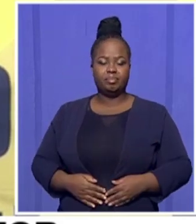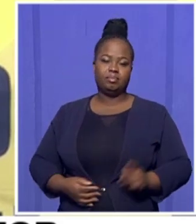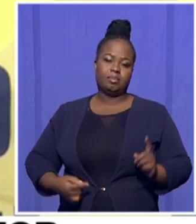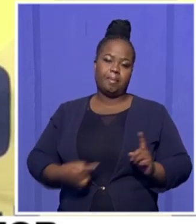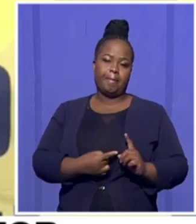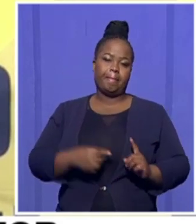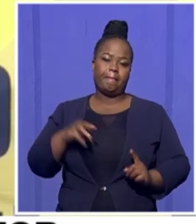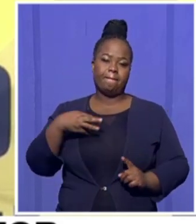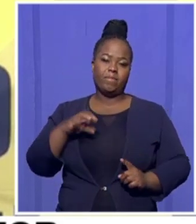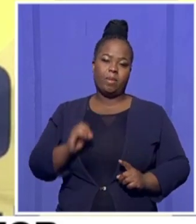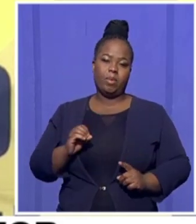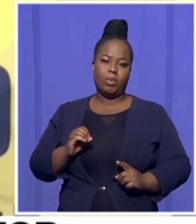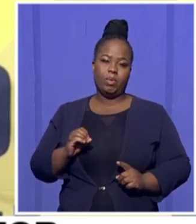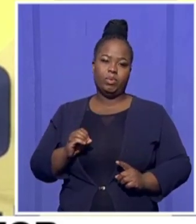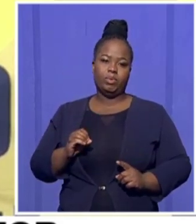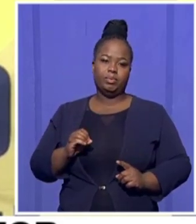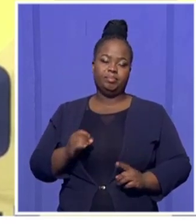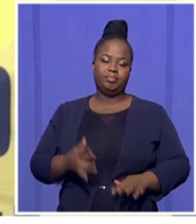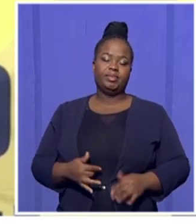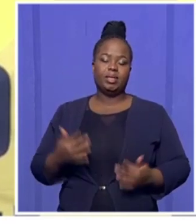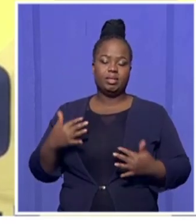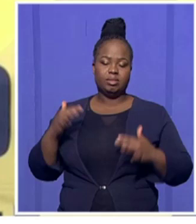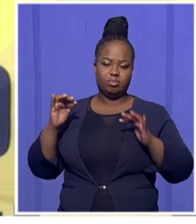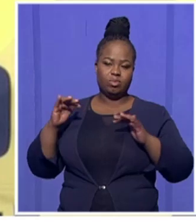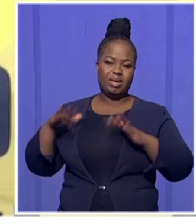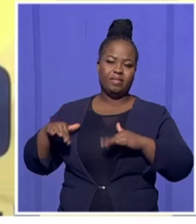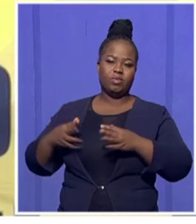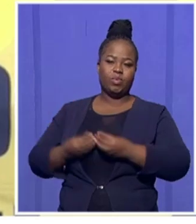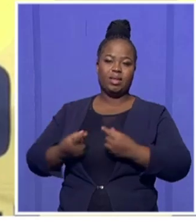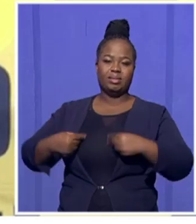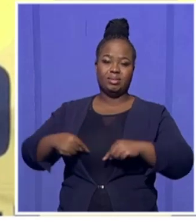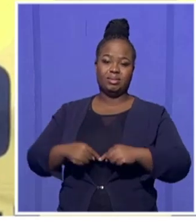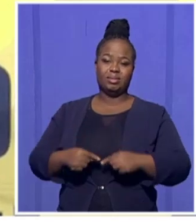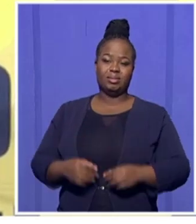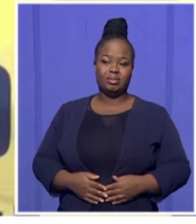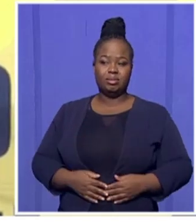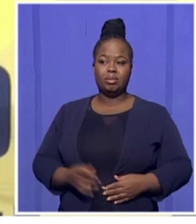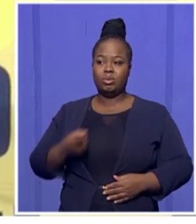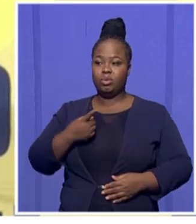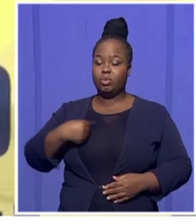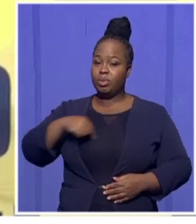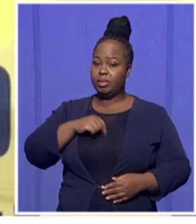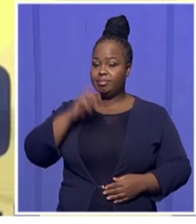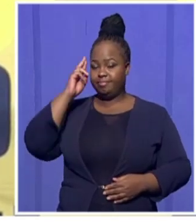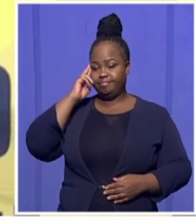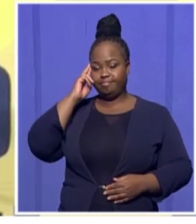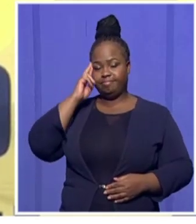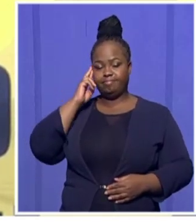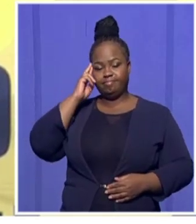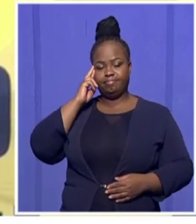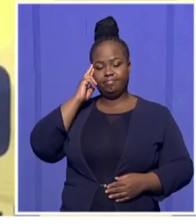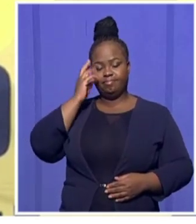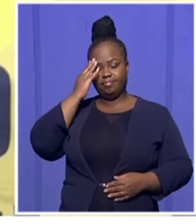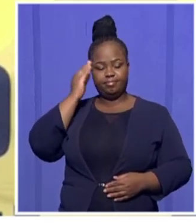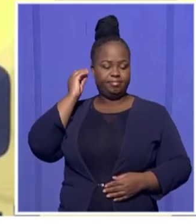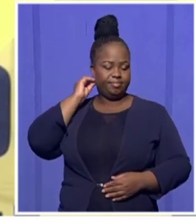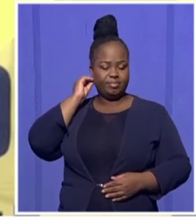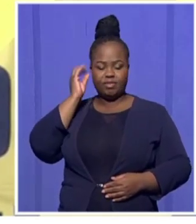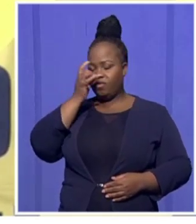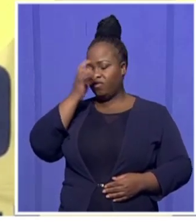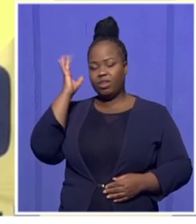Mpho lives with us. It is these memories, too beautiful to